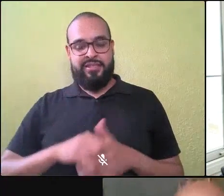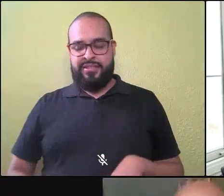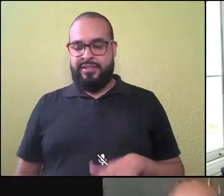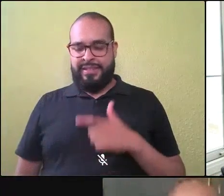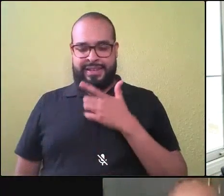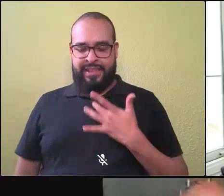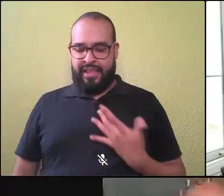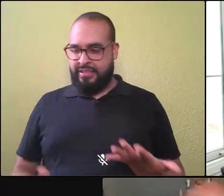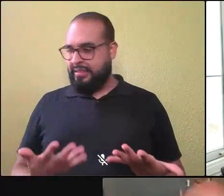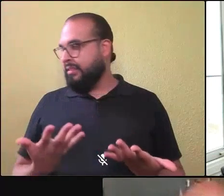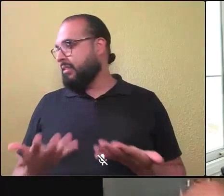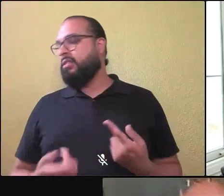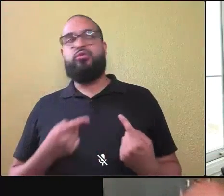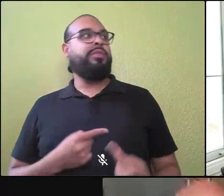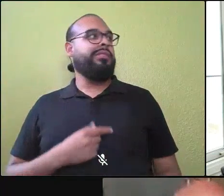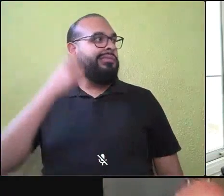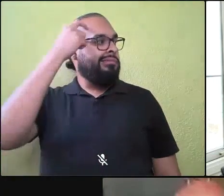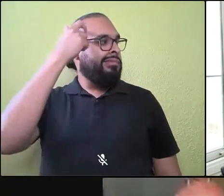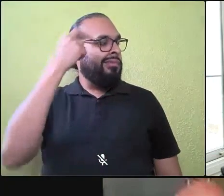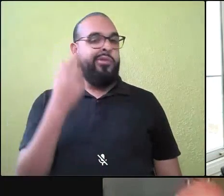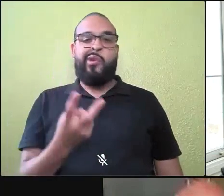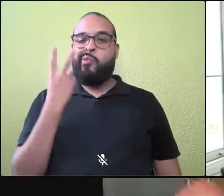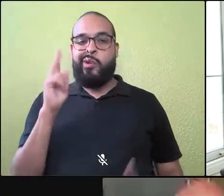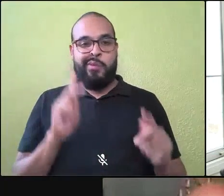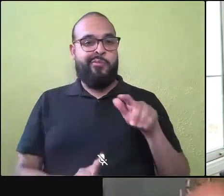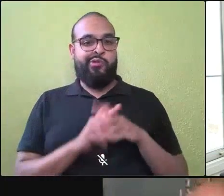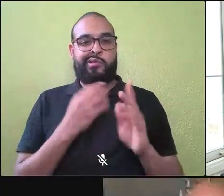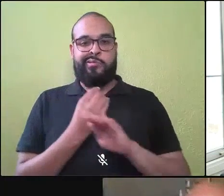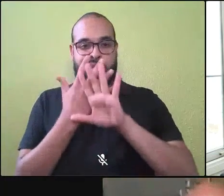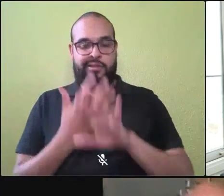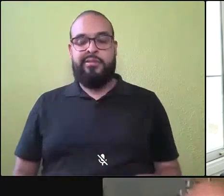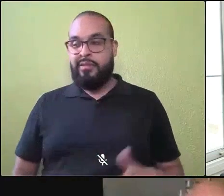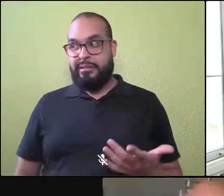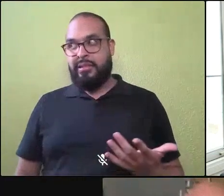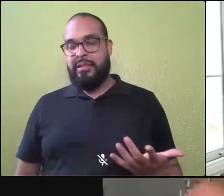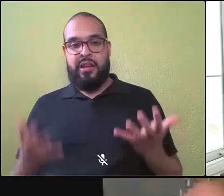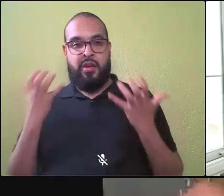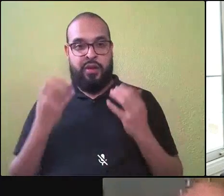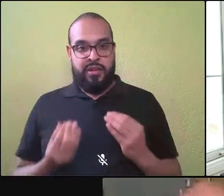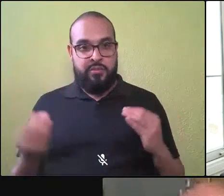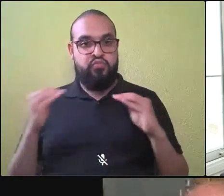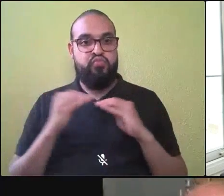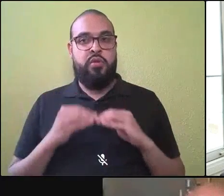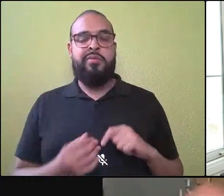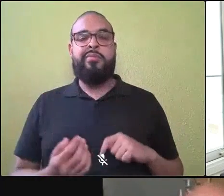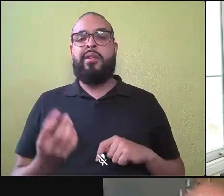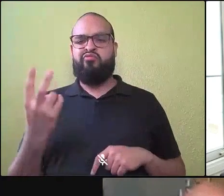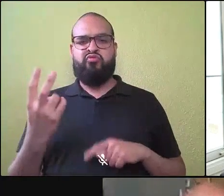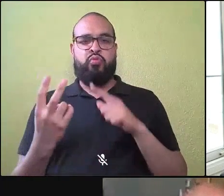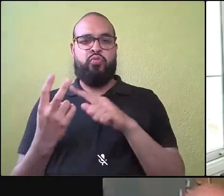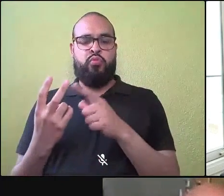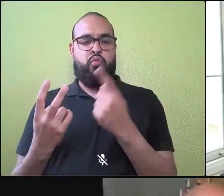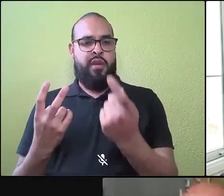problem." I was waiting for other people to show up, and one of the guys just started talking and asked me what was going on and talking about different